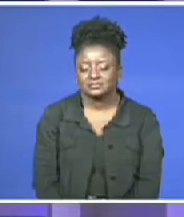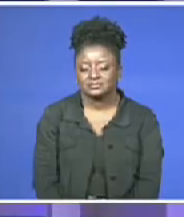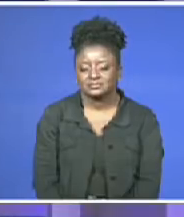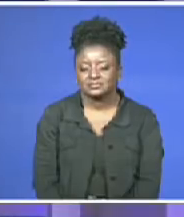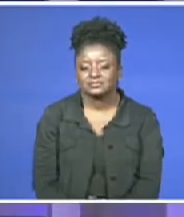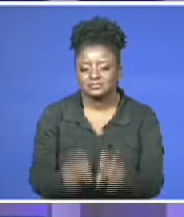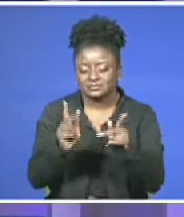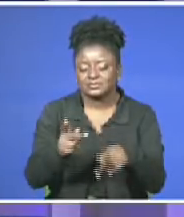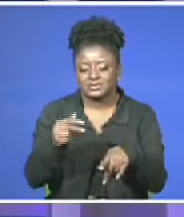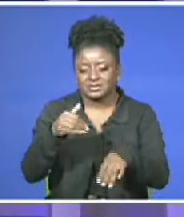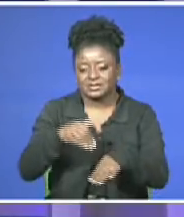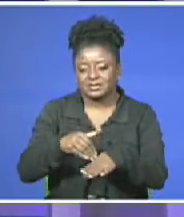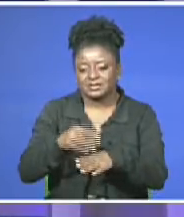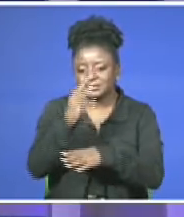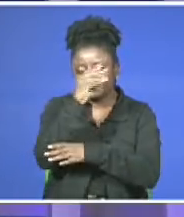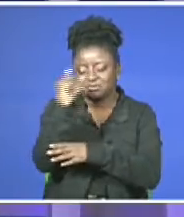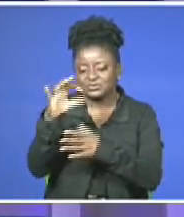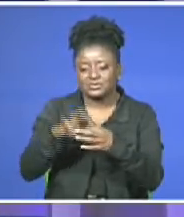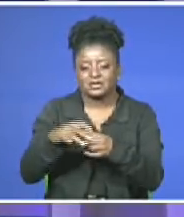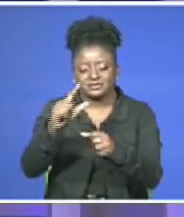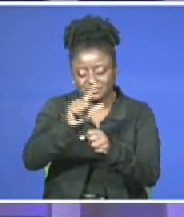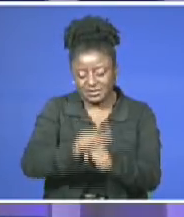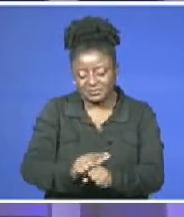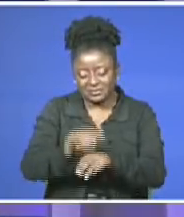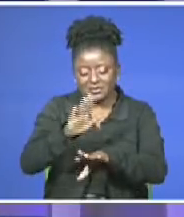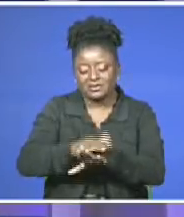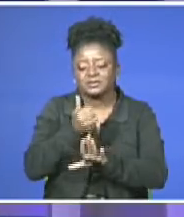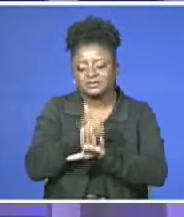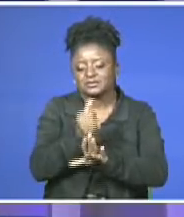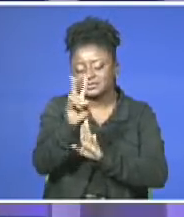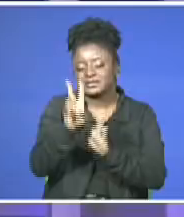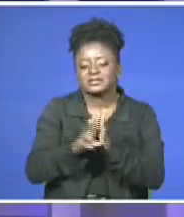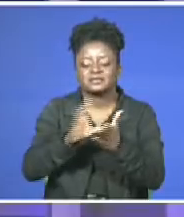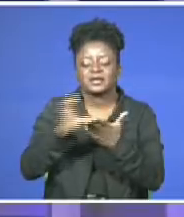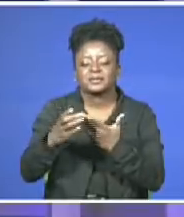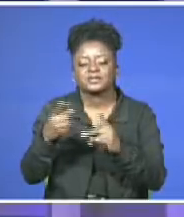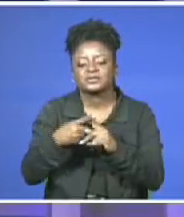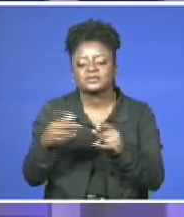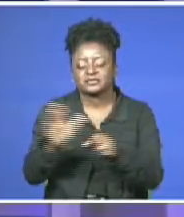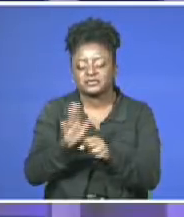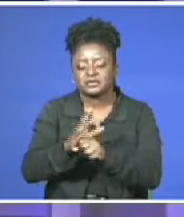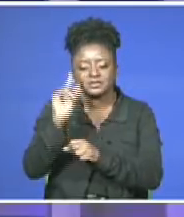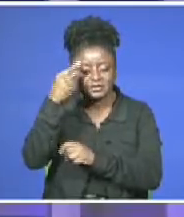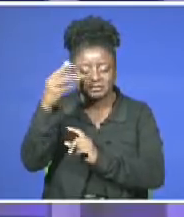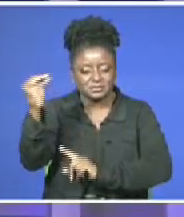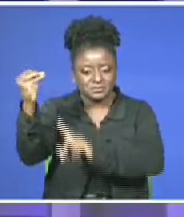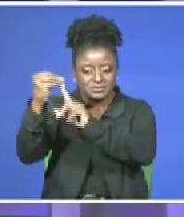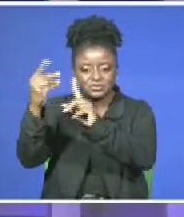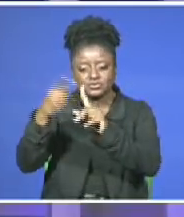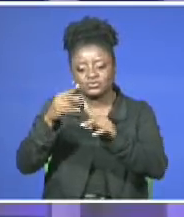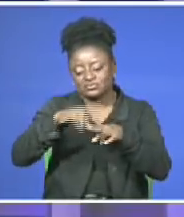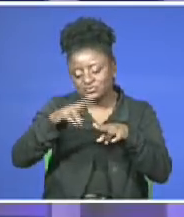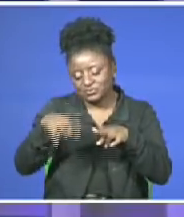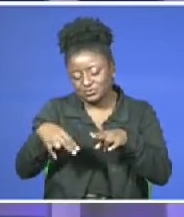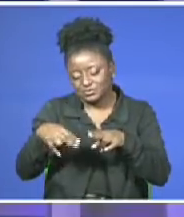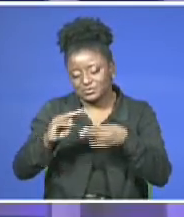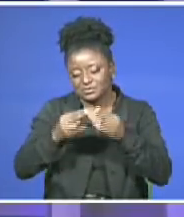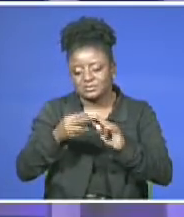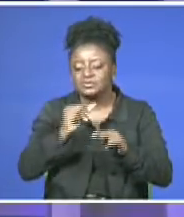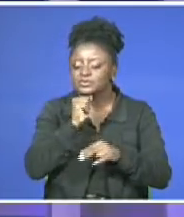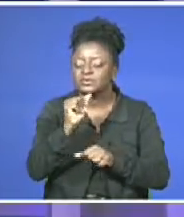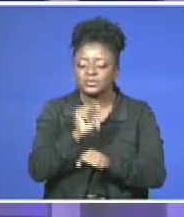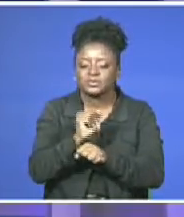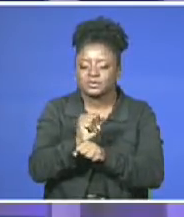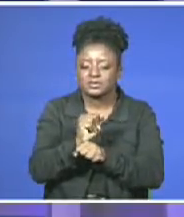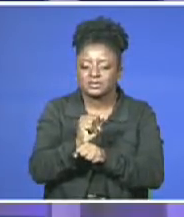Officials at the Ministry of Labor are on an aggressive campaign to fulfill the government's mandate of reducing unemployment in this country. The mission is